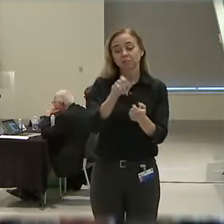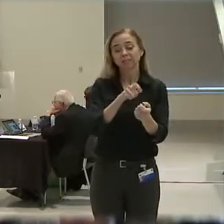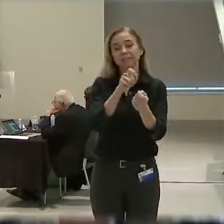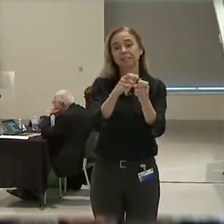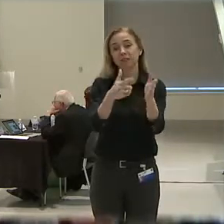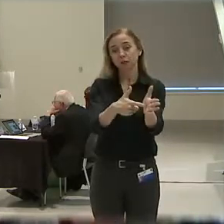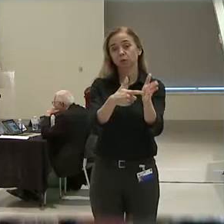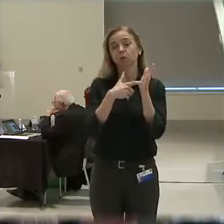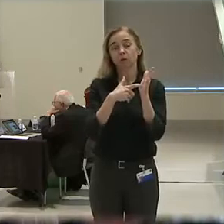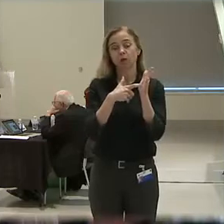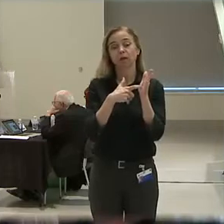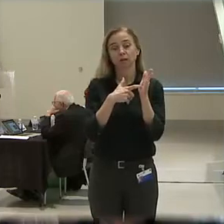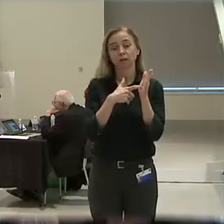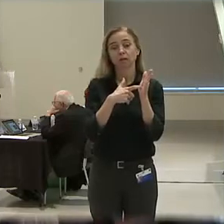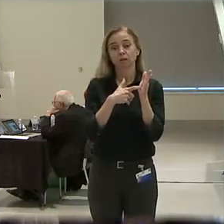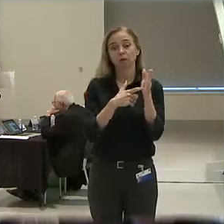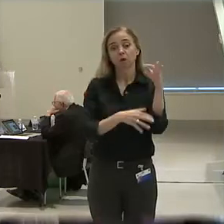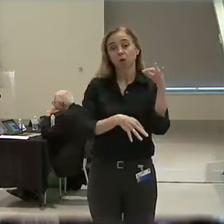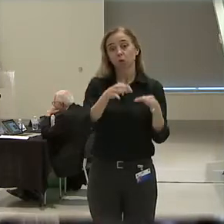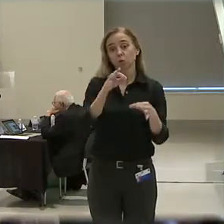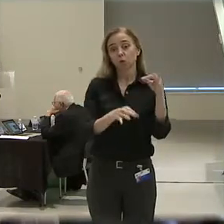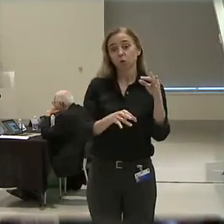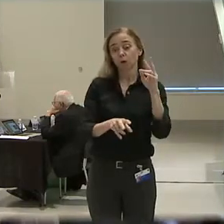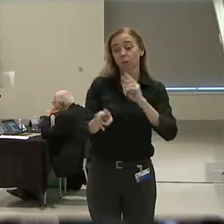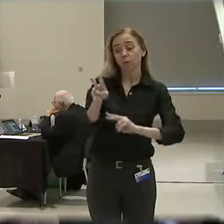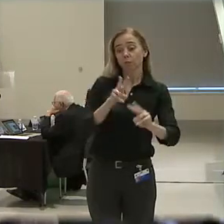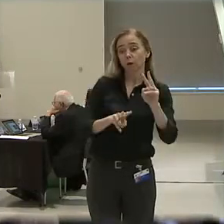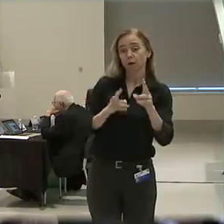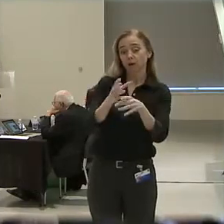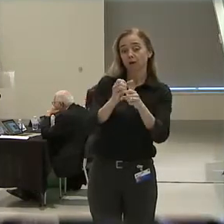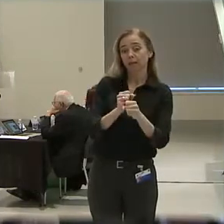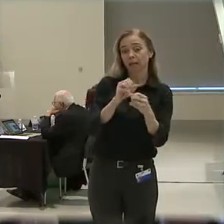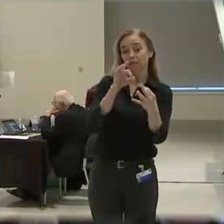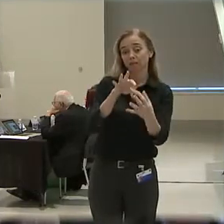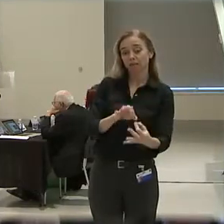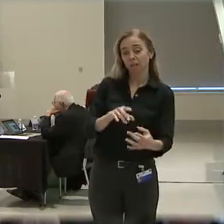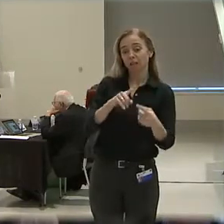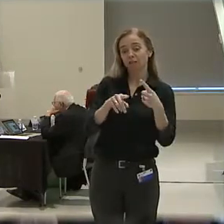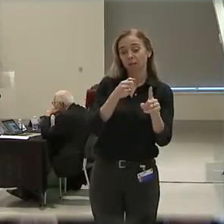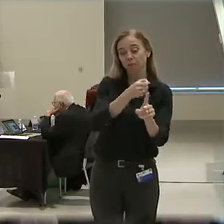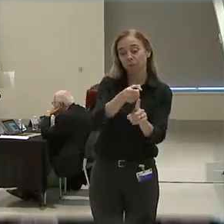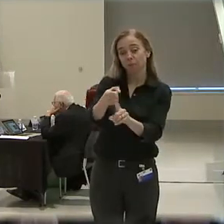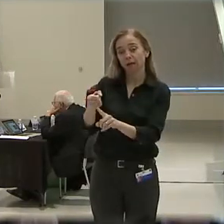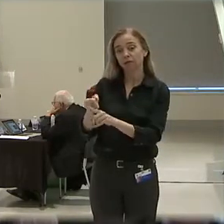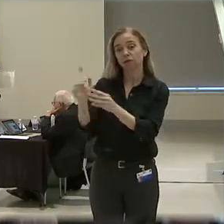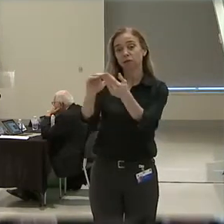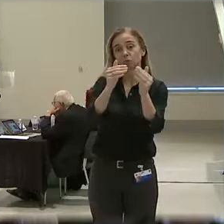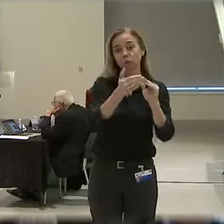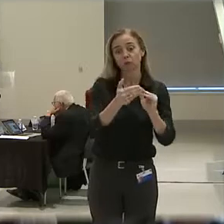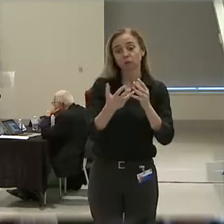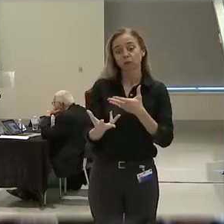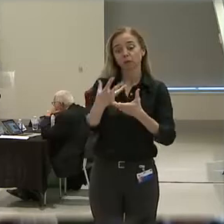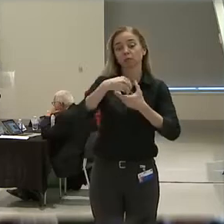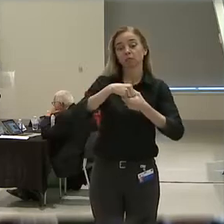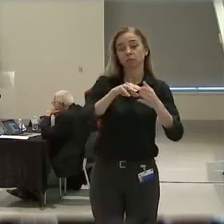require that the court monitor obtain the input of impacted communities into the development of reforms to the New